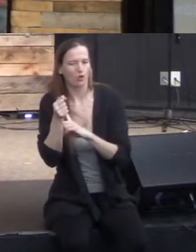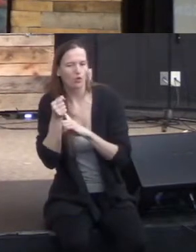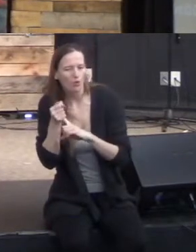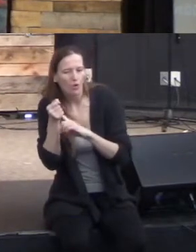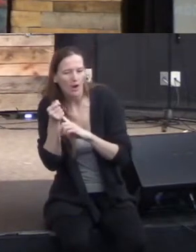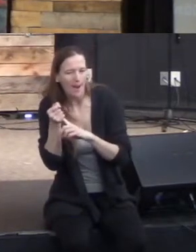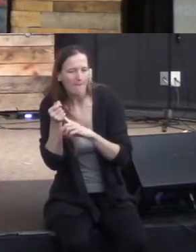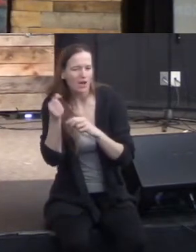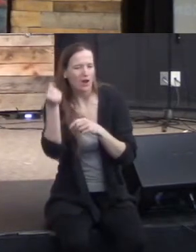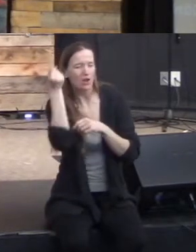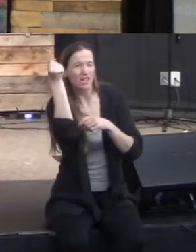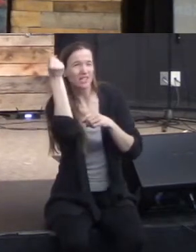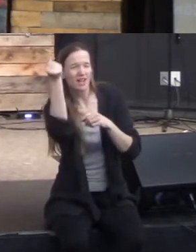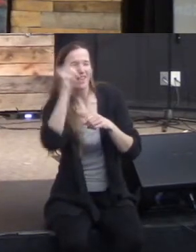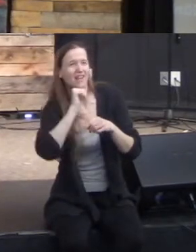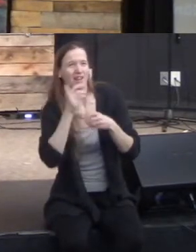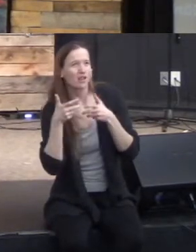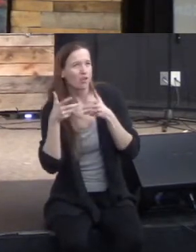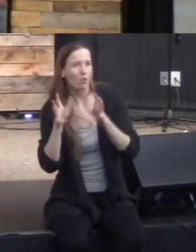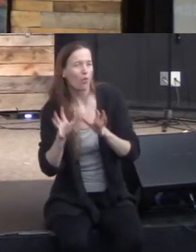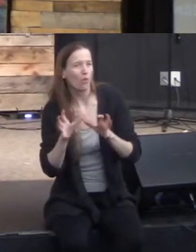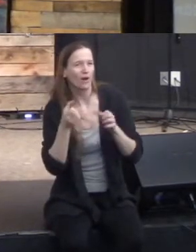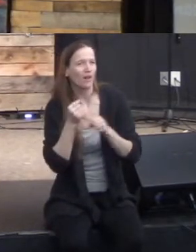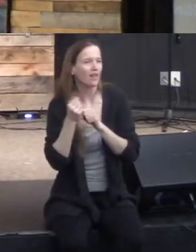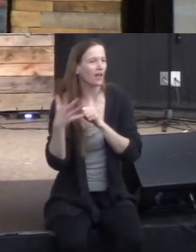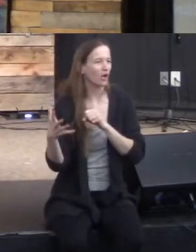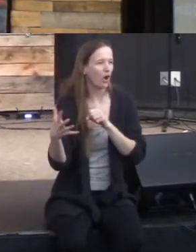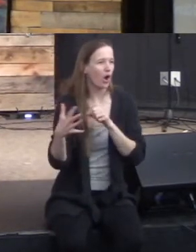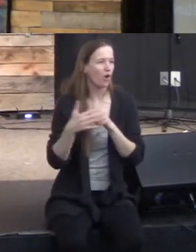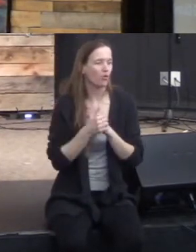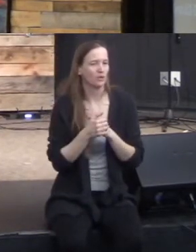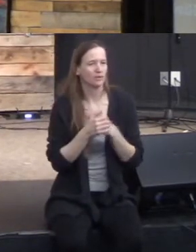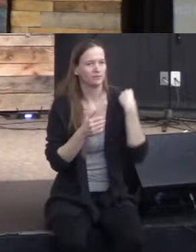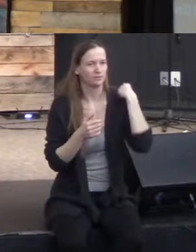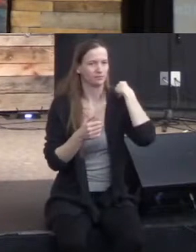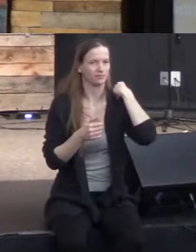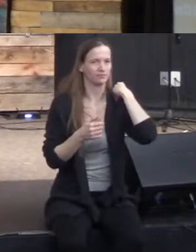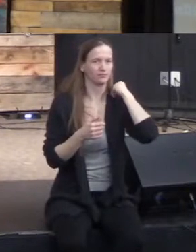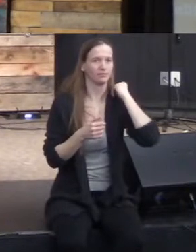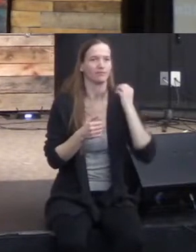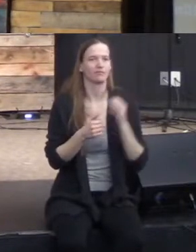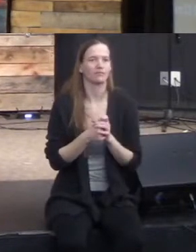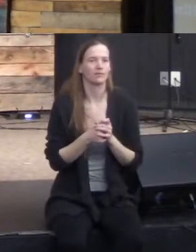I can't let you go. I'm defenseless like this.